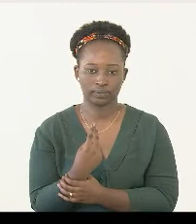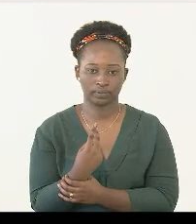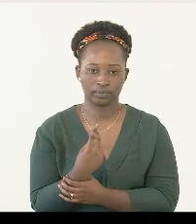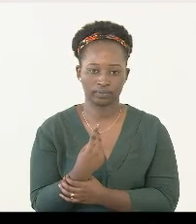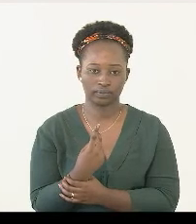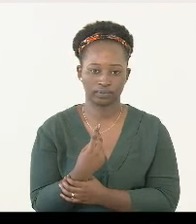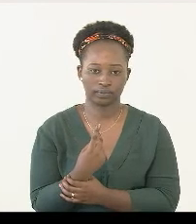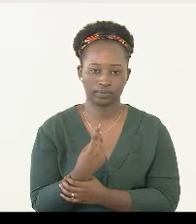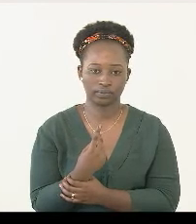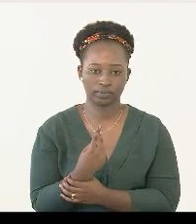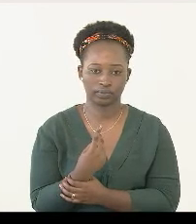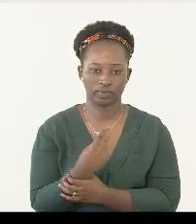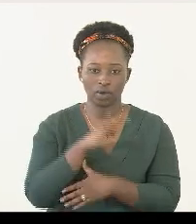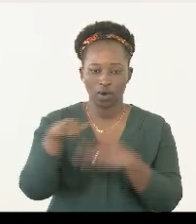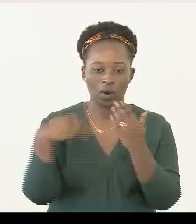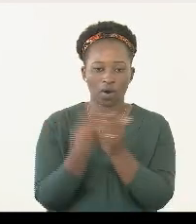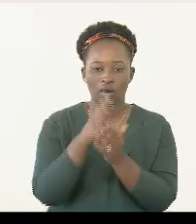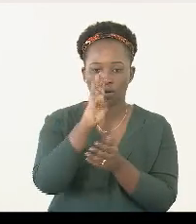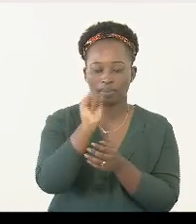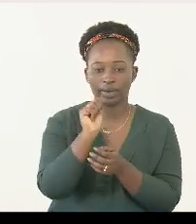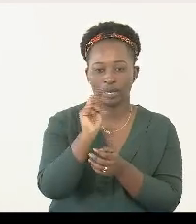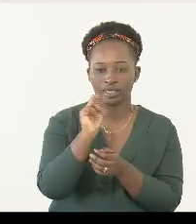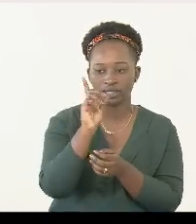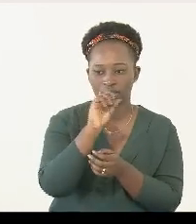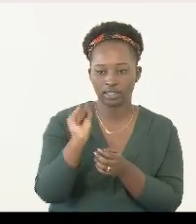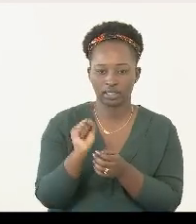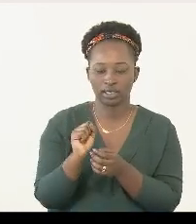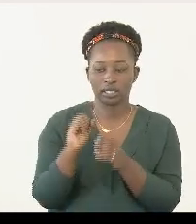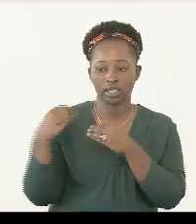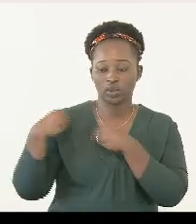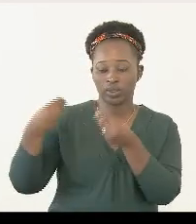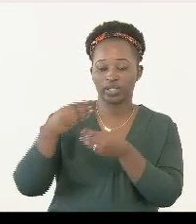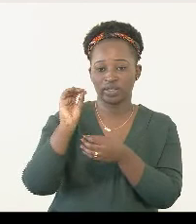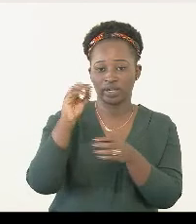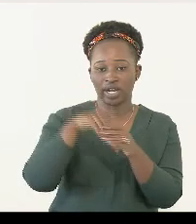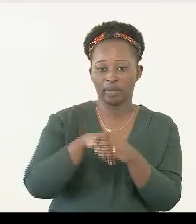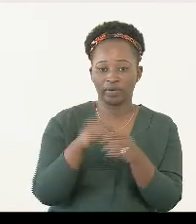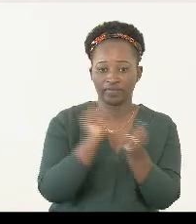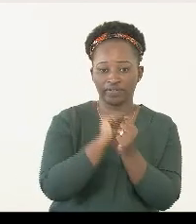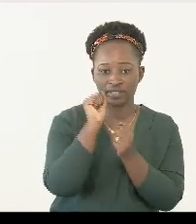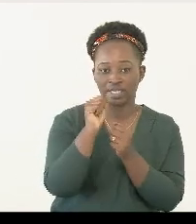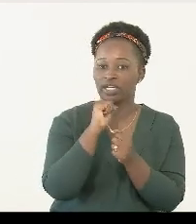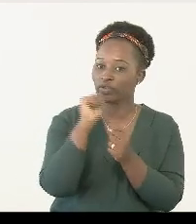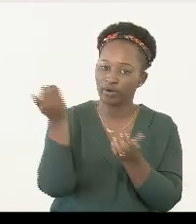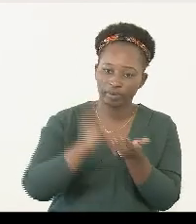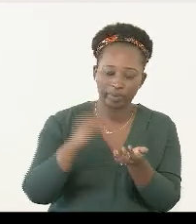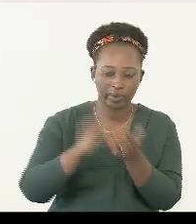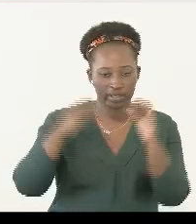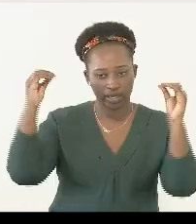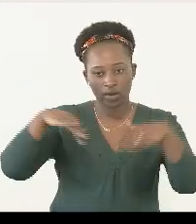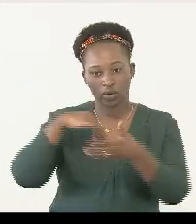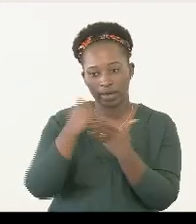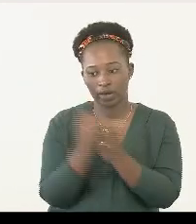bands, generation 0 containing all the 15, no replication has occurred because we are at time